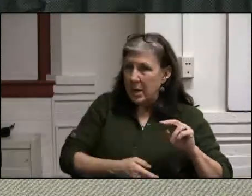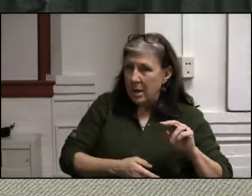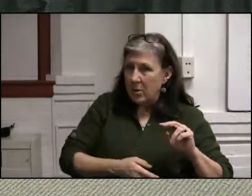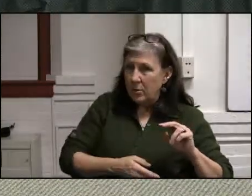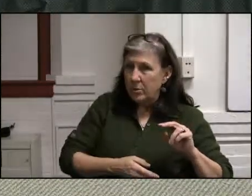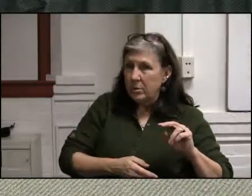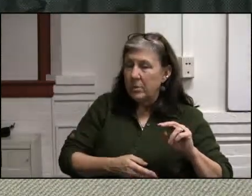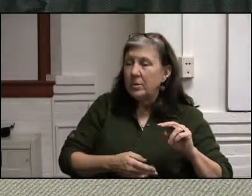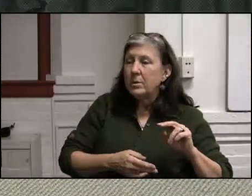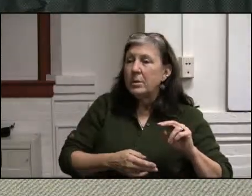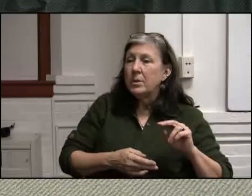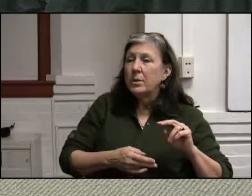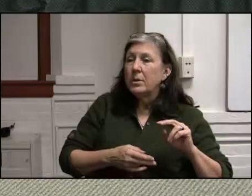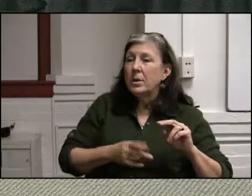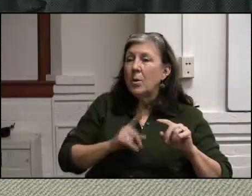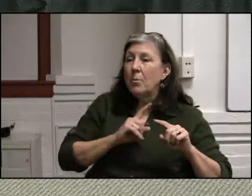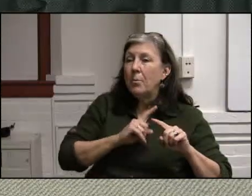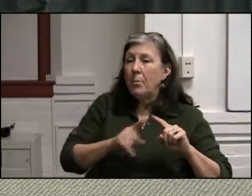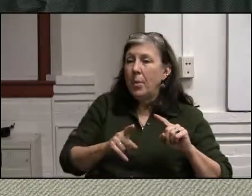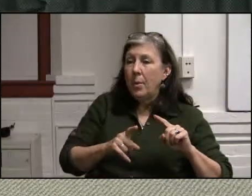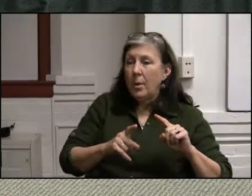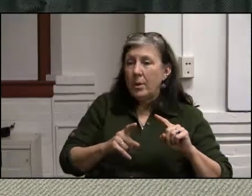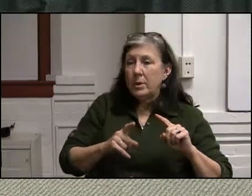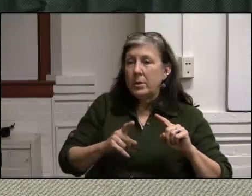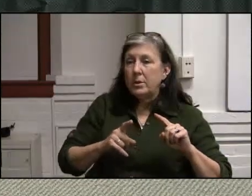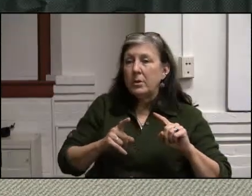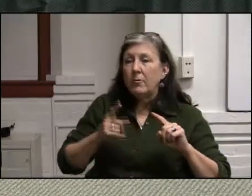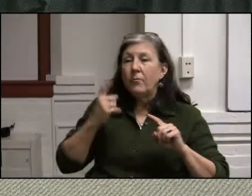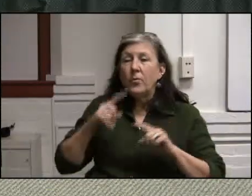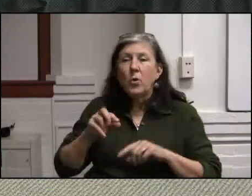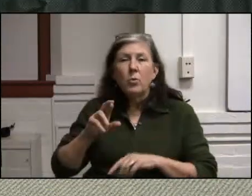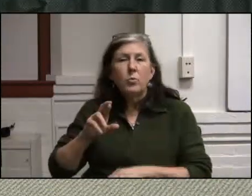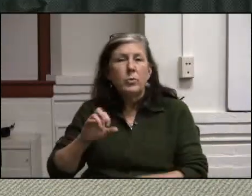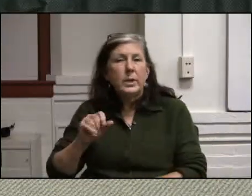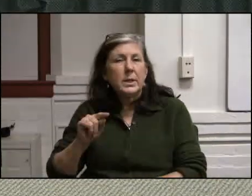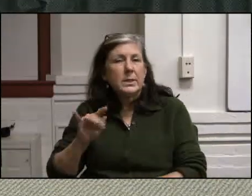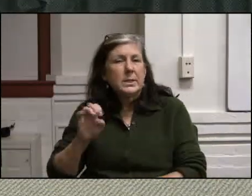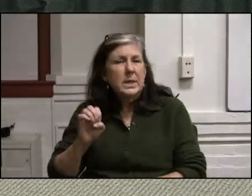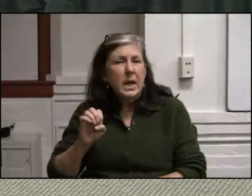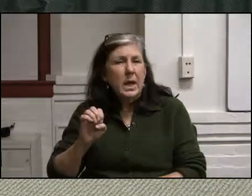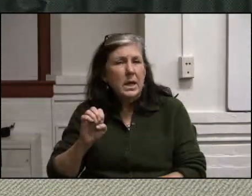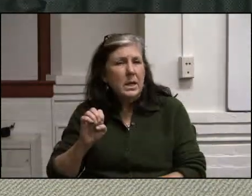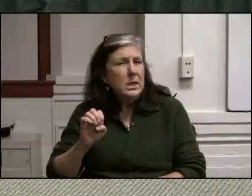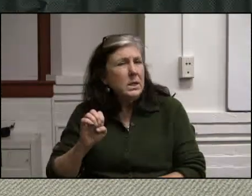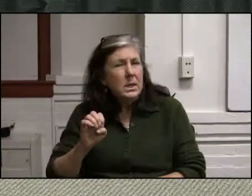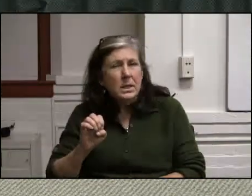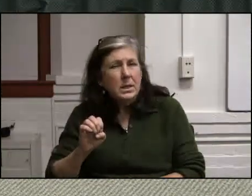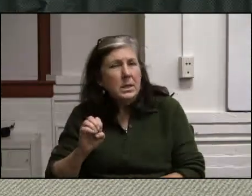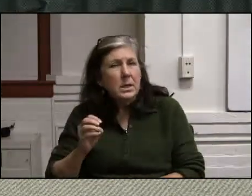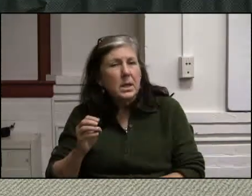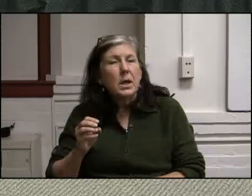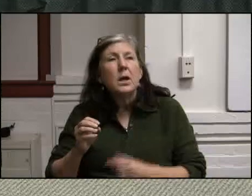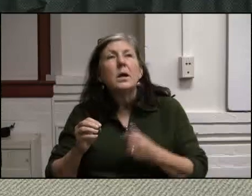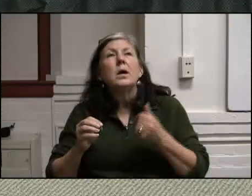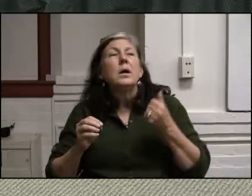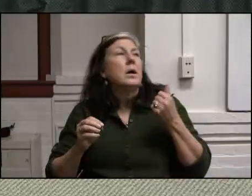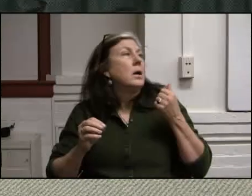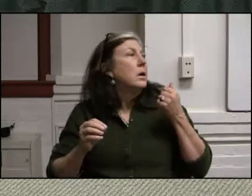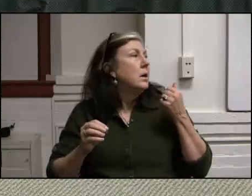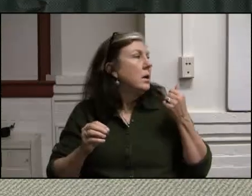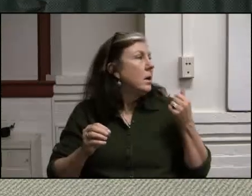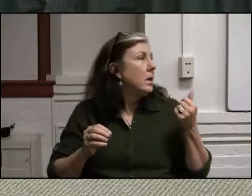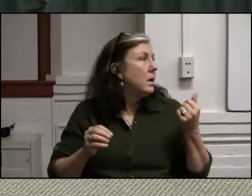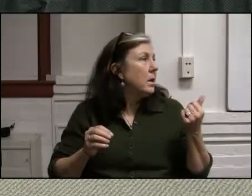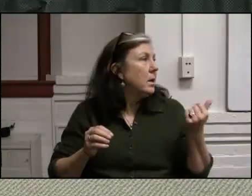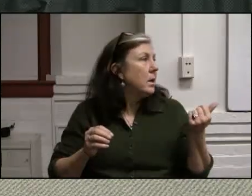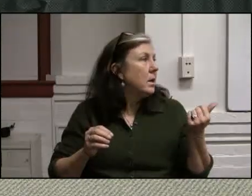their assessed value for their real estate So increased. they grieved their value.